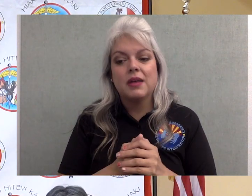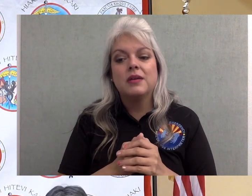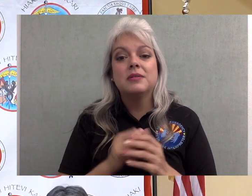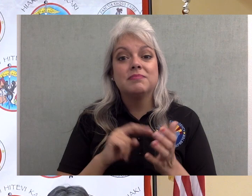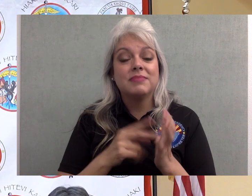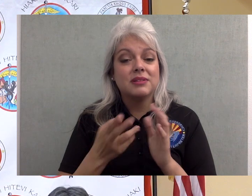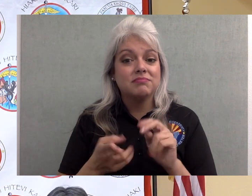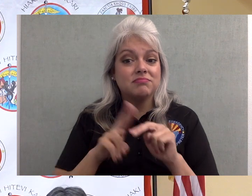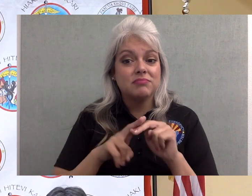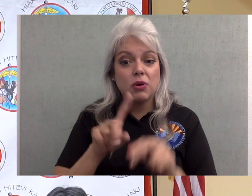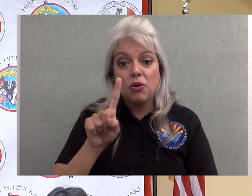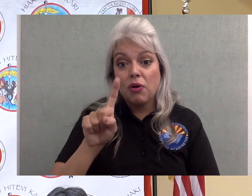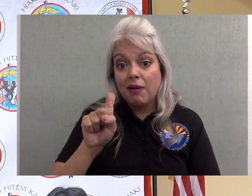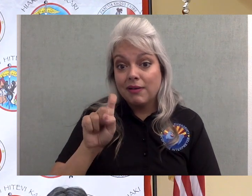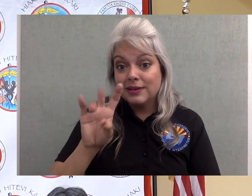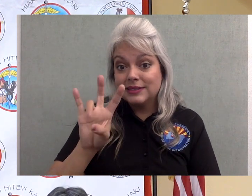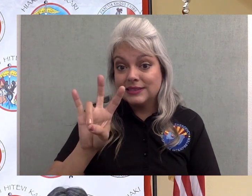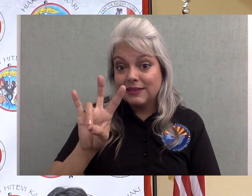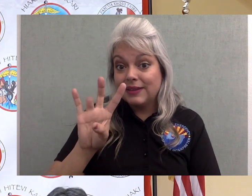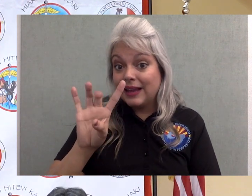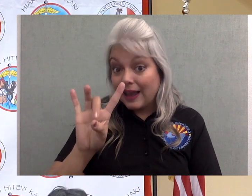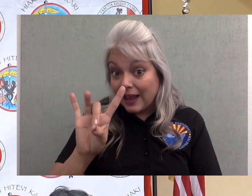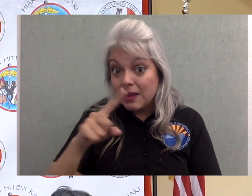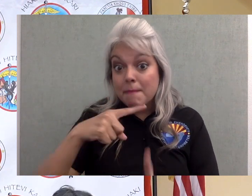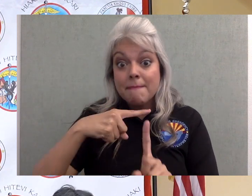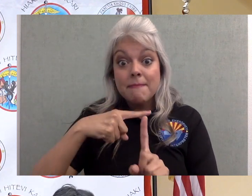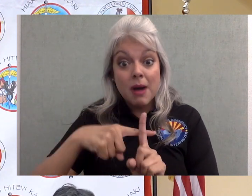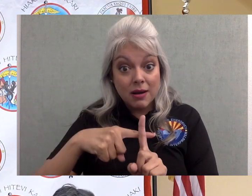by 178 positive cases.